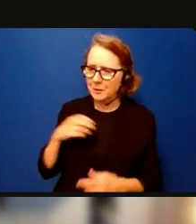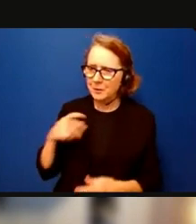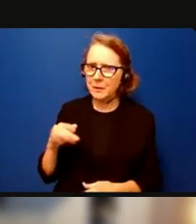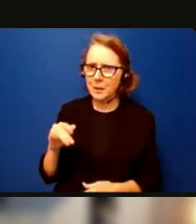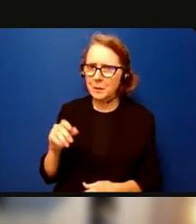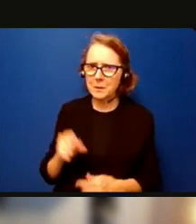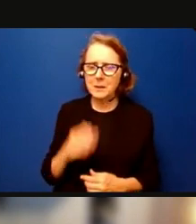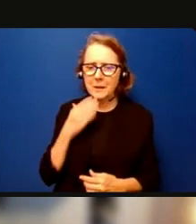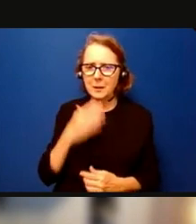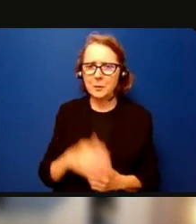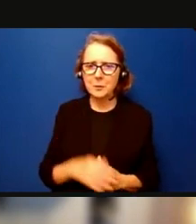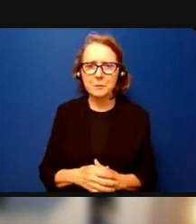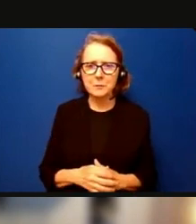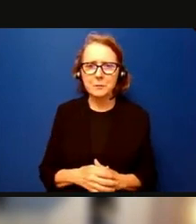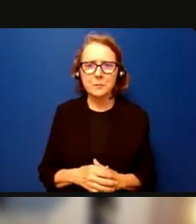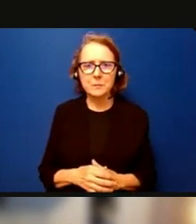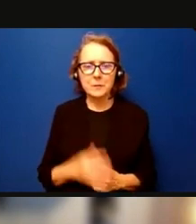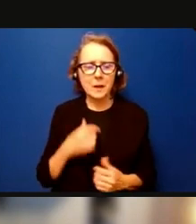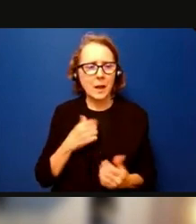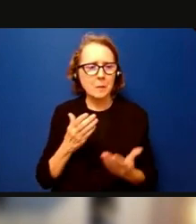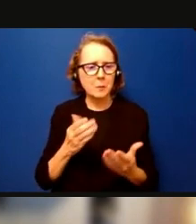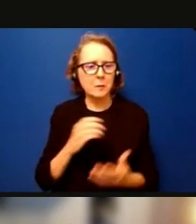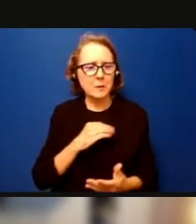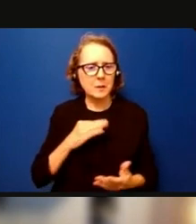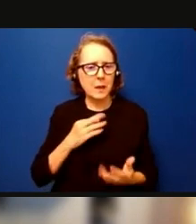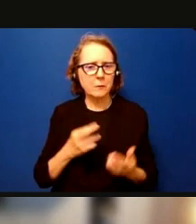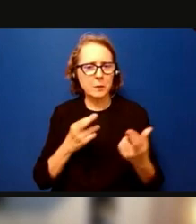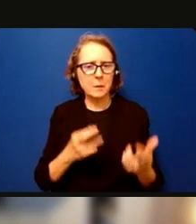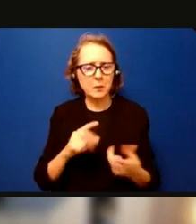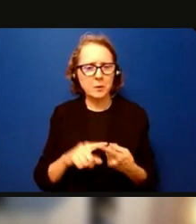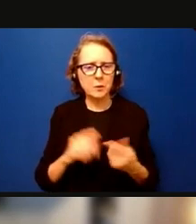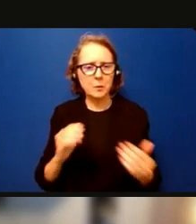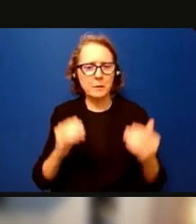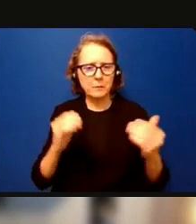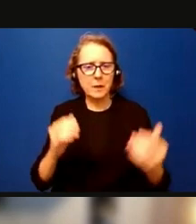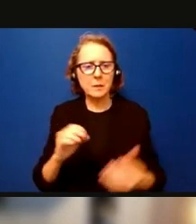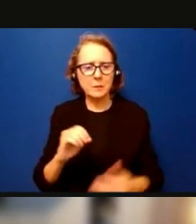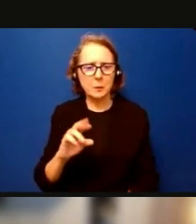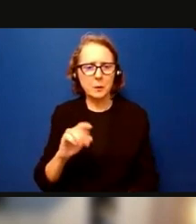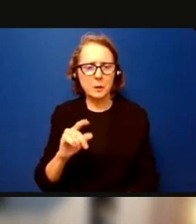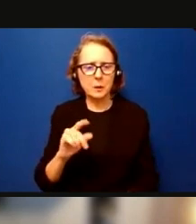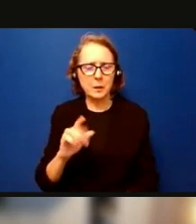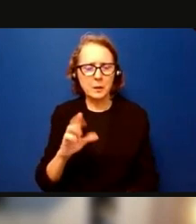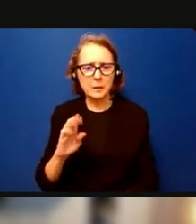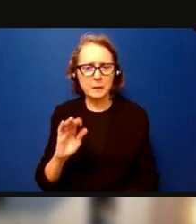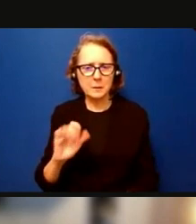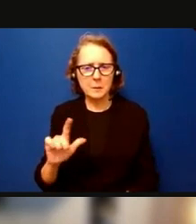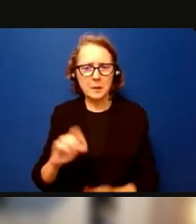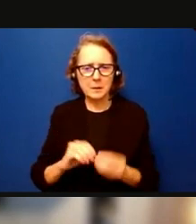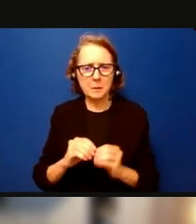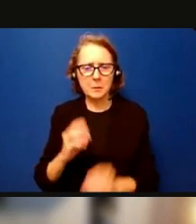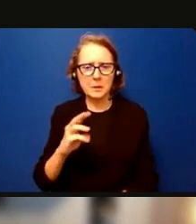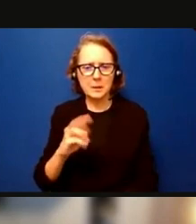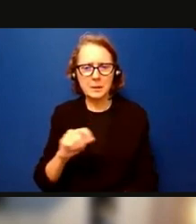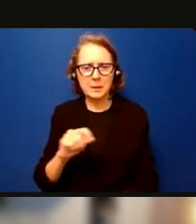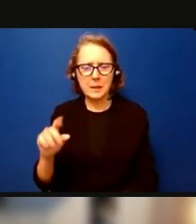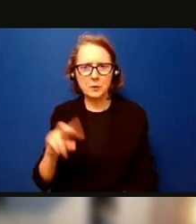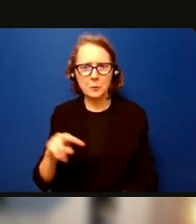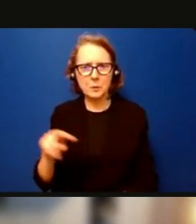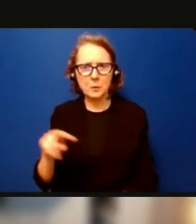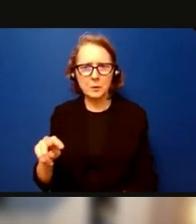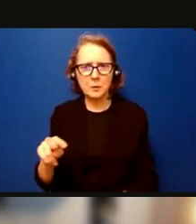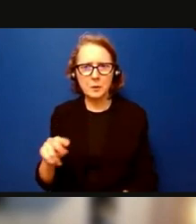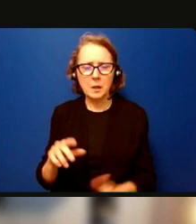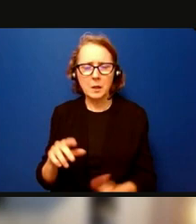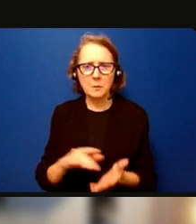you. I move staff recommendation to advance ordinance bill number 16-22, which vacates